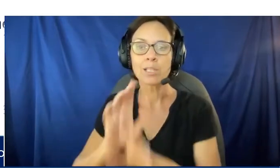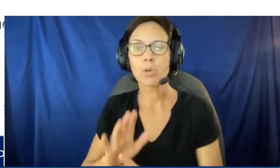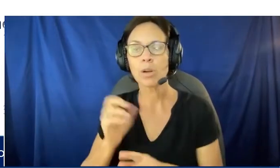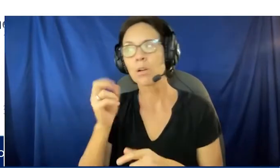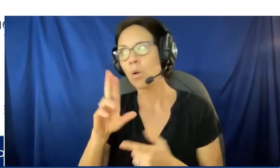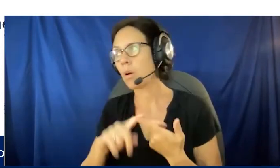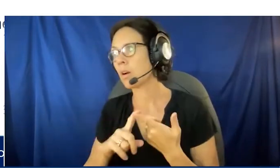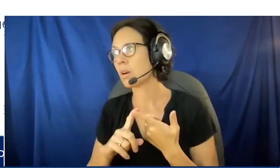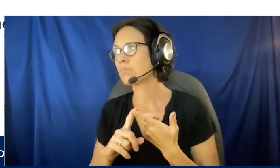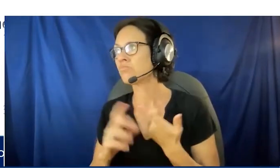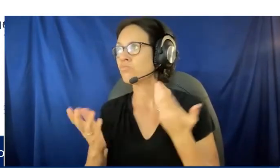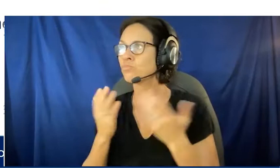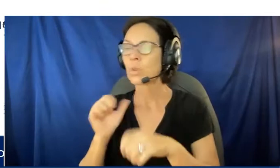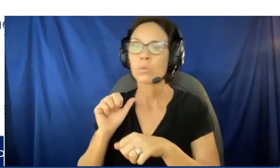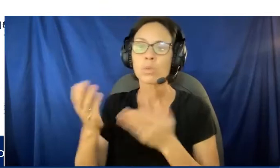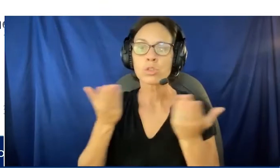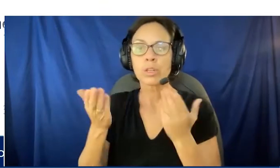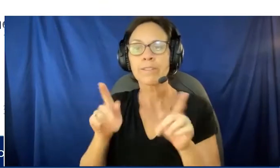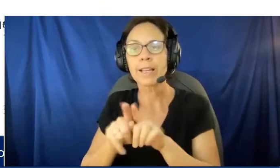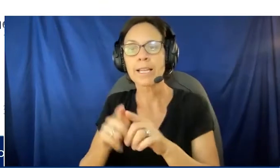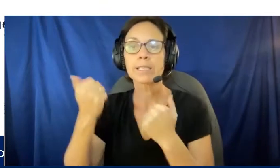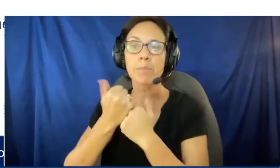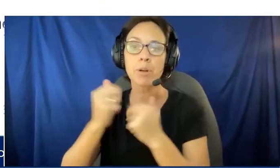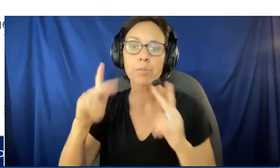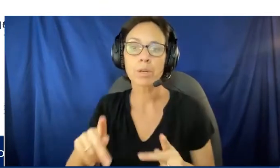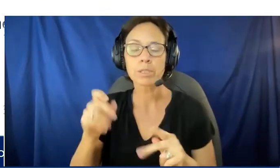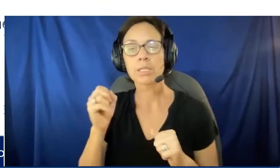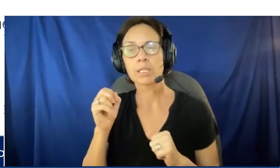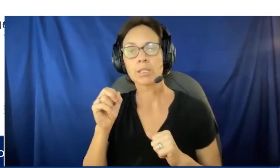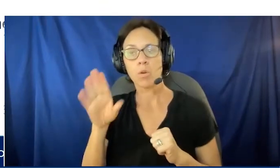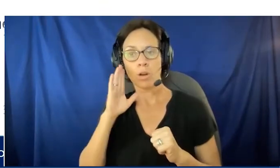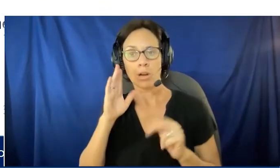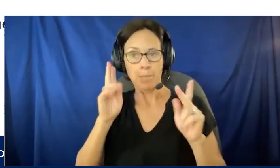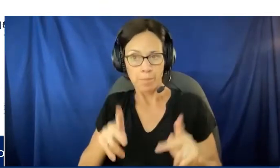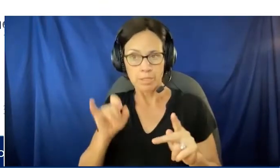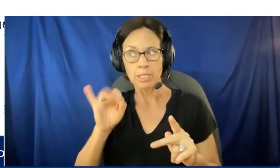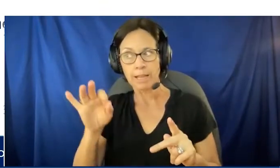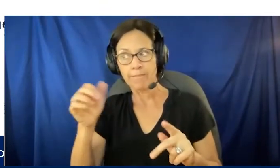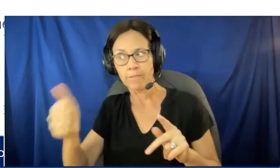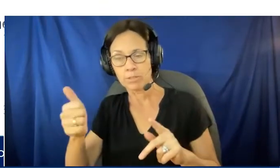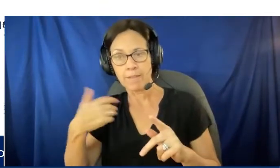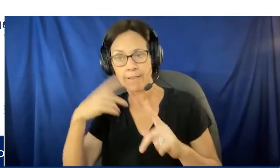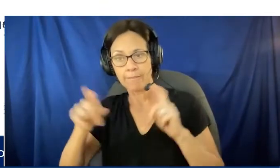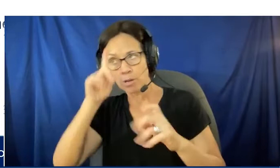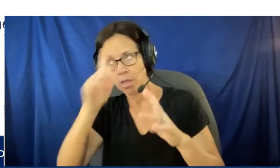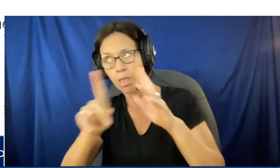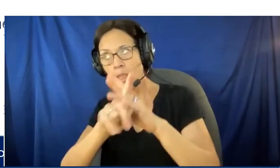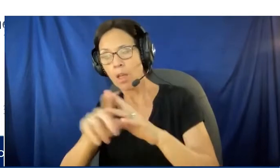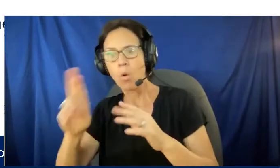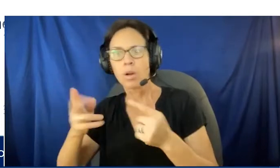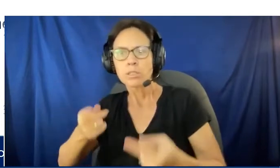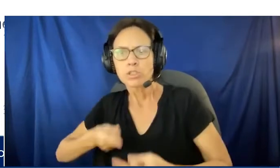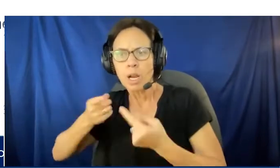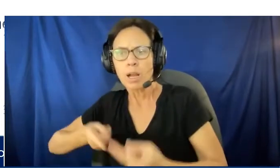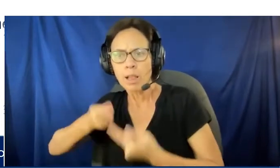your support person or your go-to person when you have questions or have a difficulty, we refer